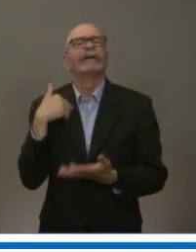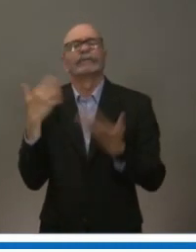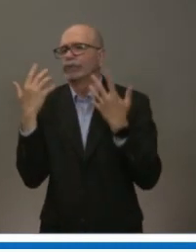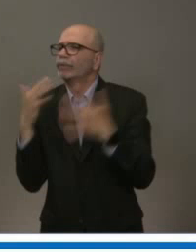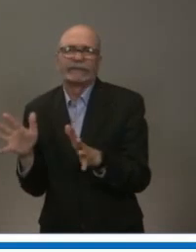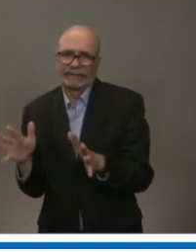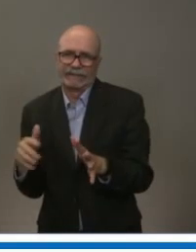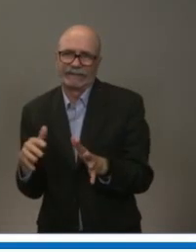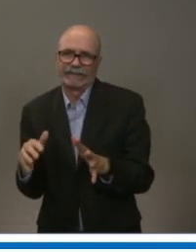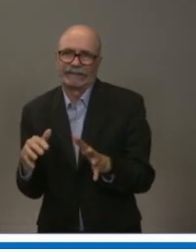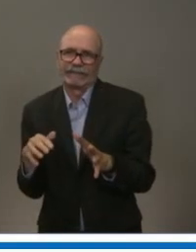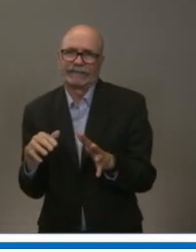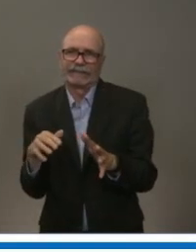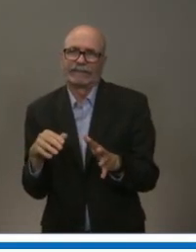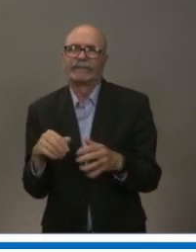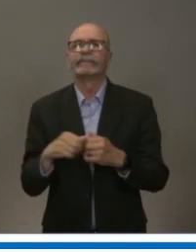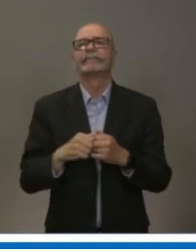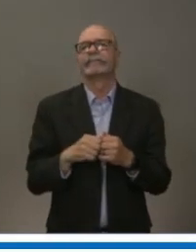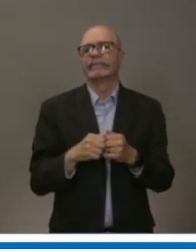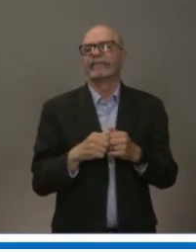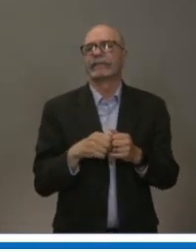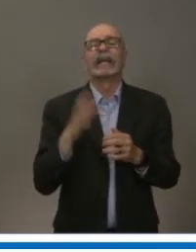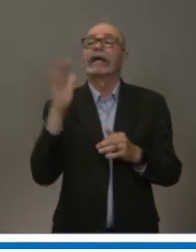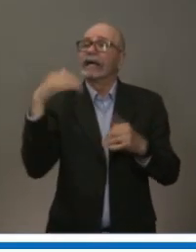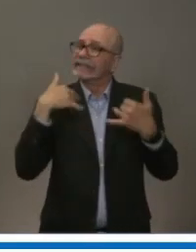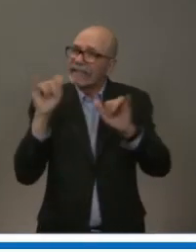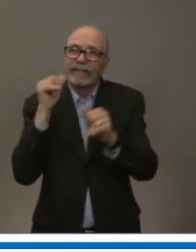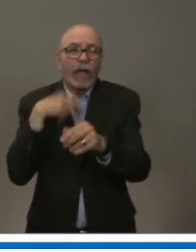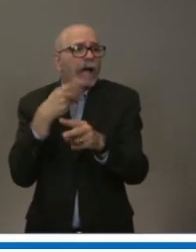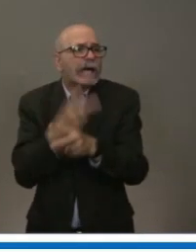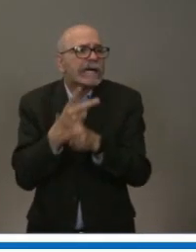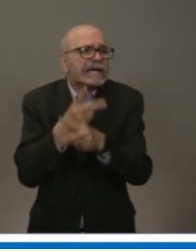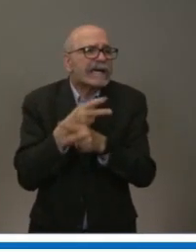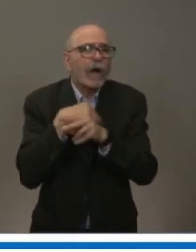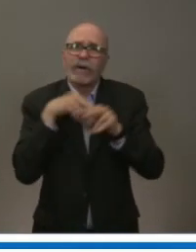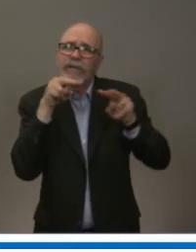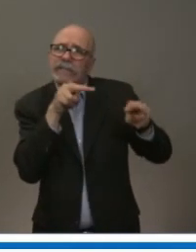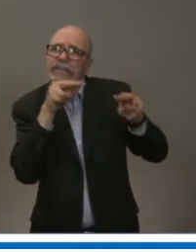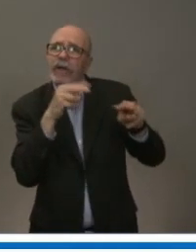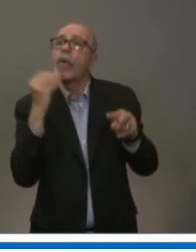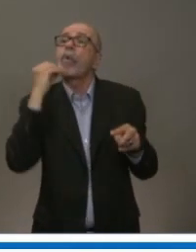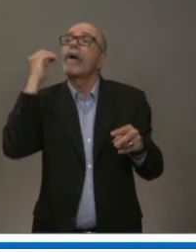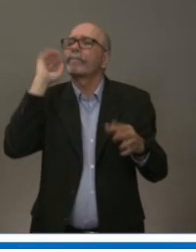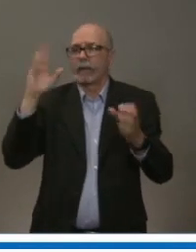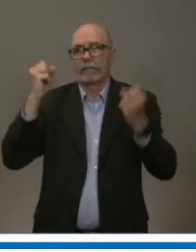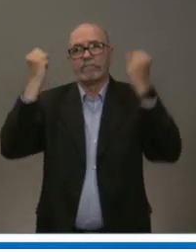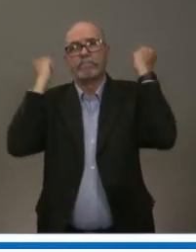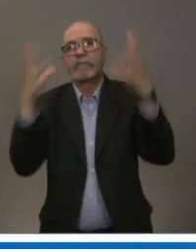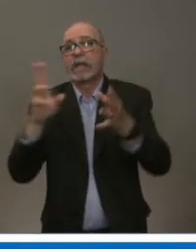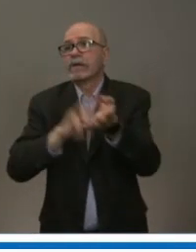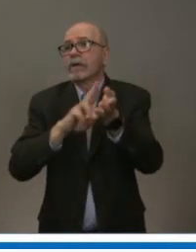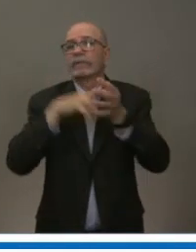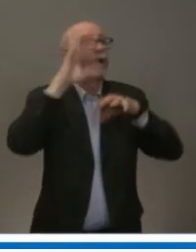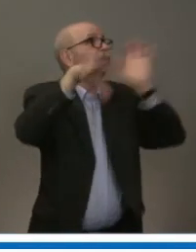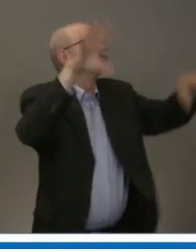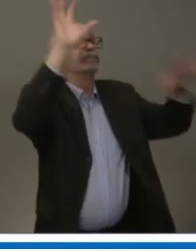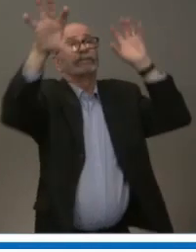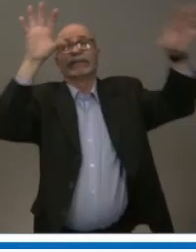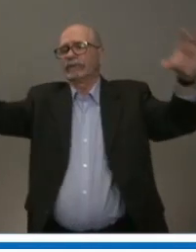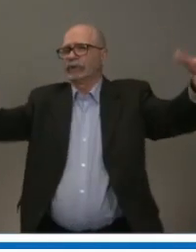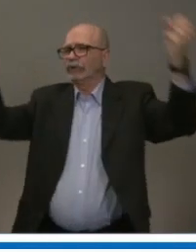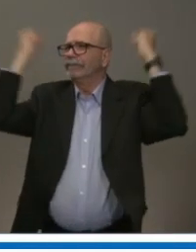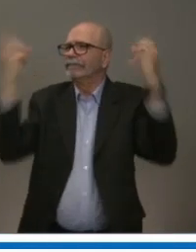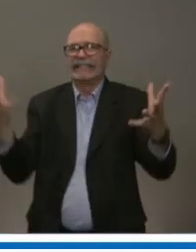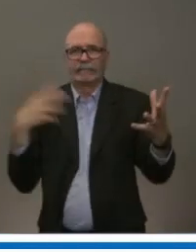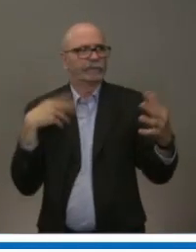continuing care, where we have multiple homes, finding a way that doesn't take a huge amount of resources and people's